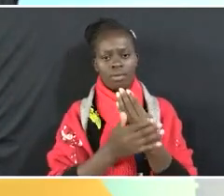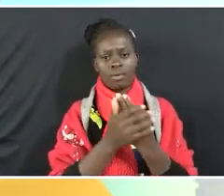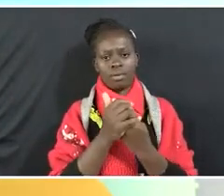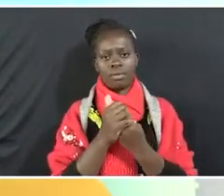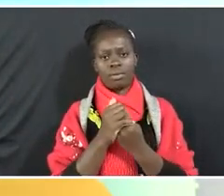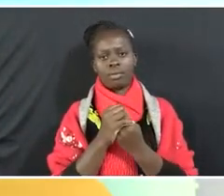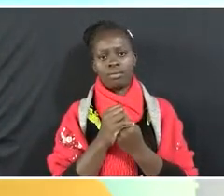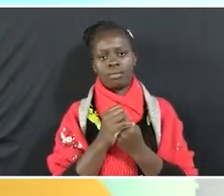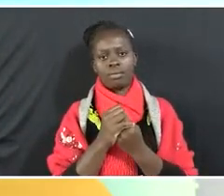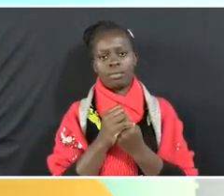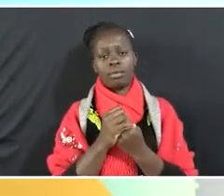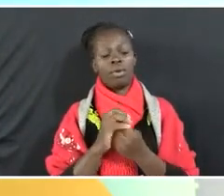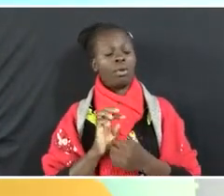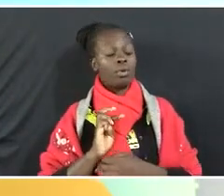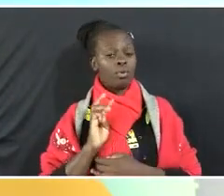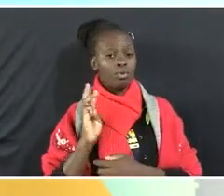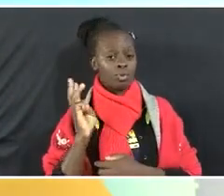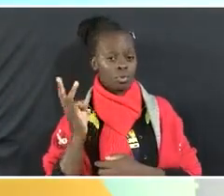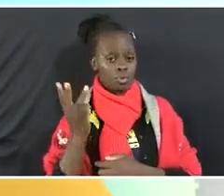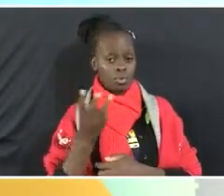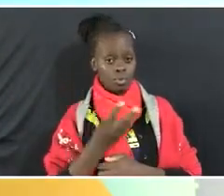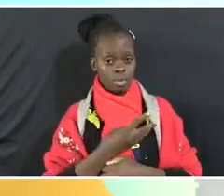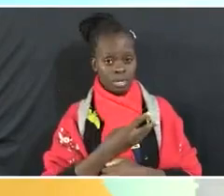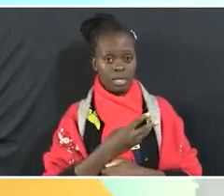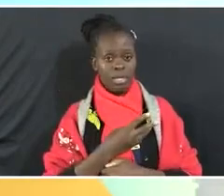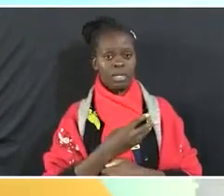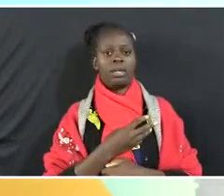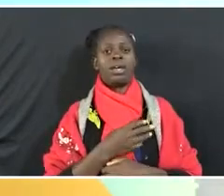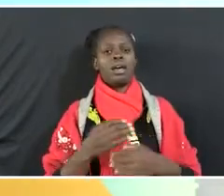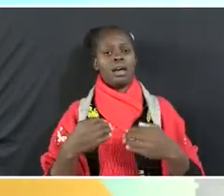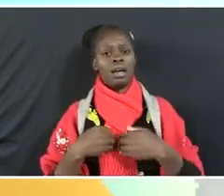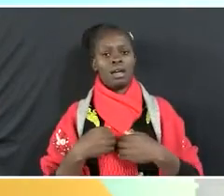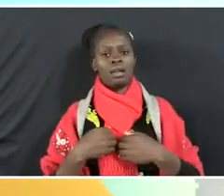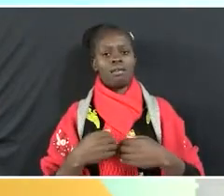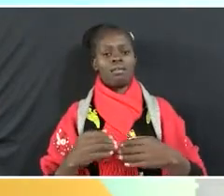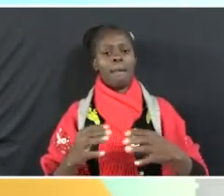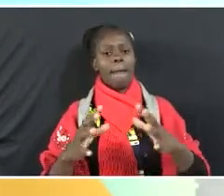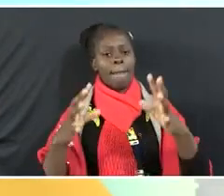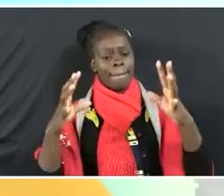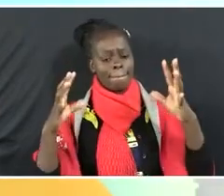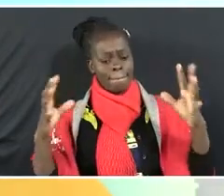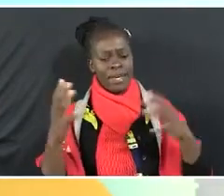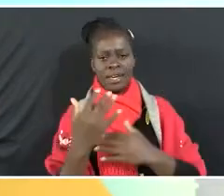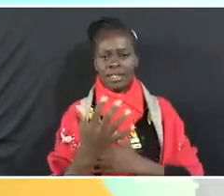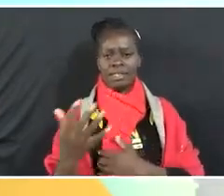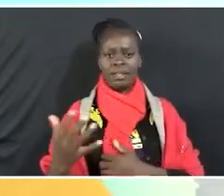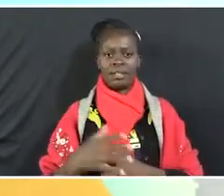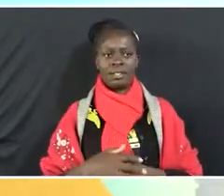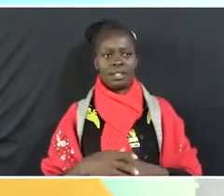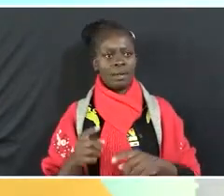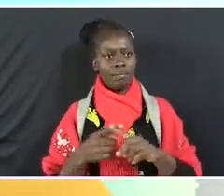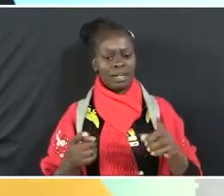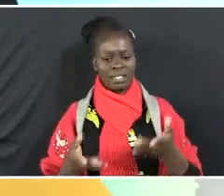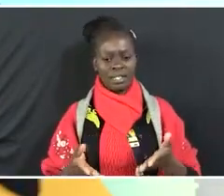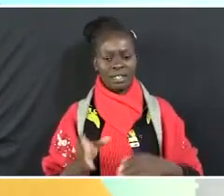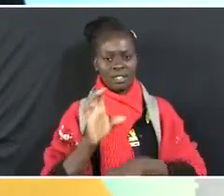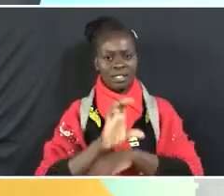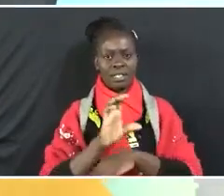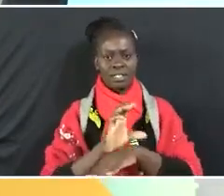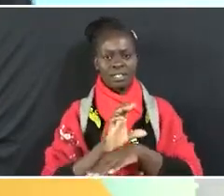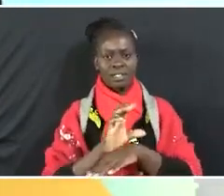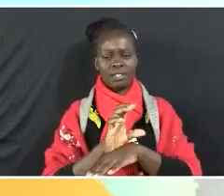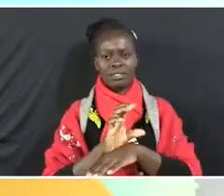We are professionals. Out there, we are doing big things. But here, you are begging people to come and